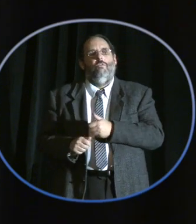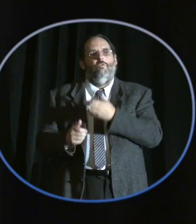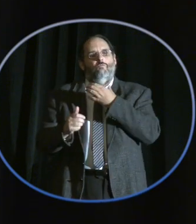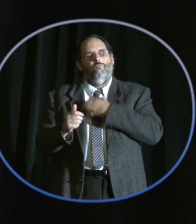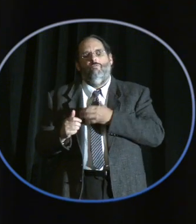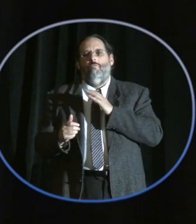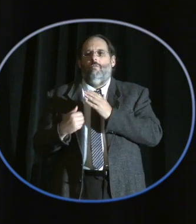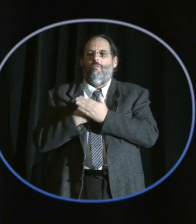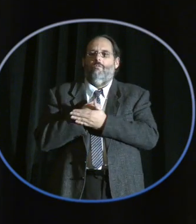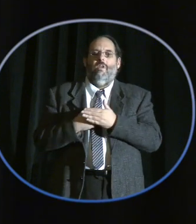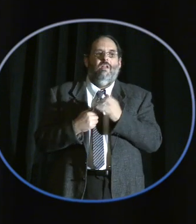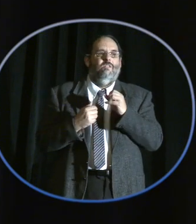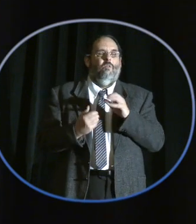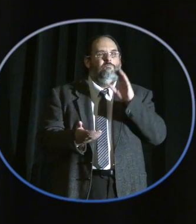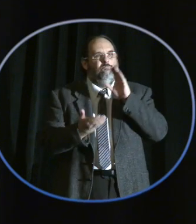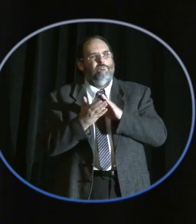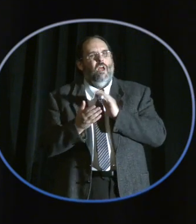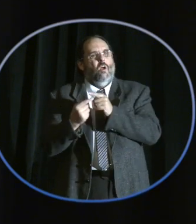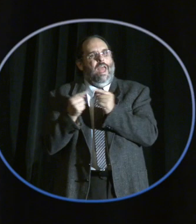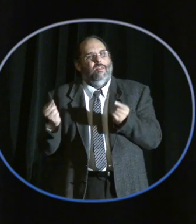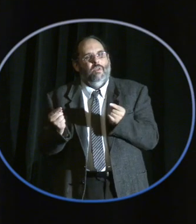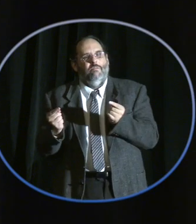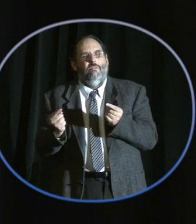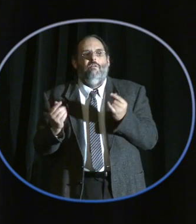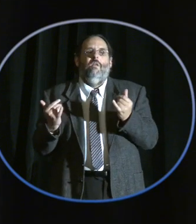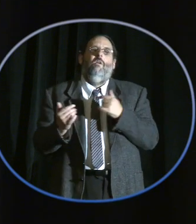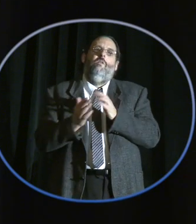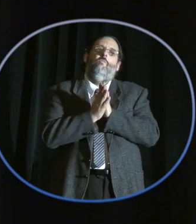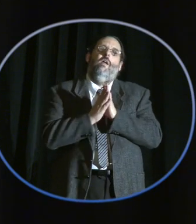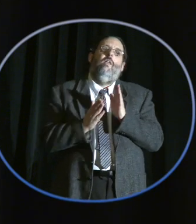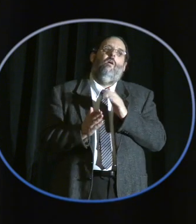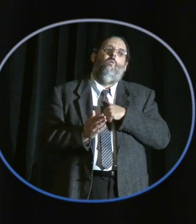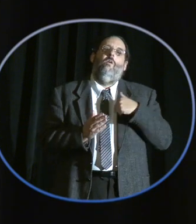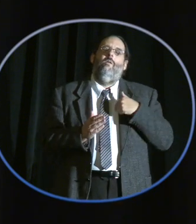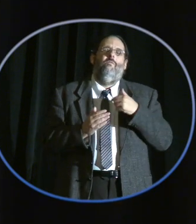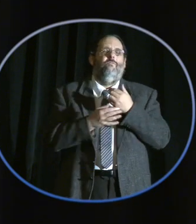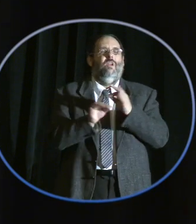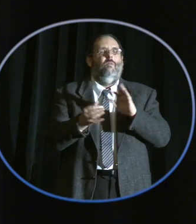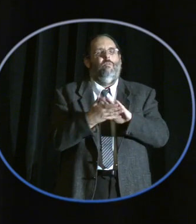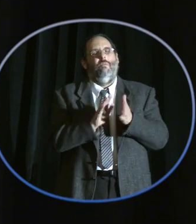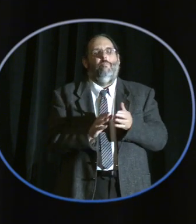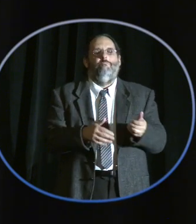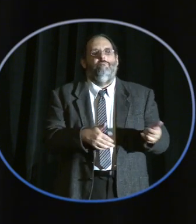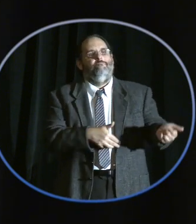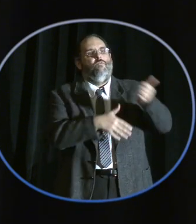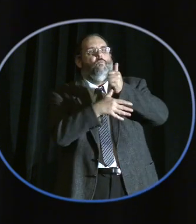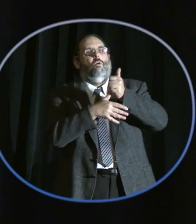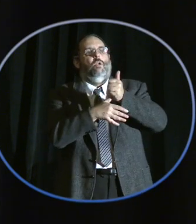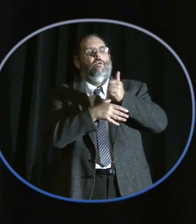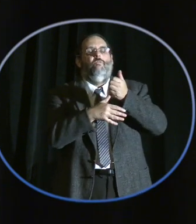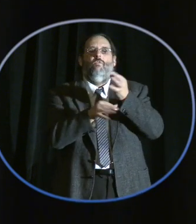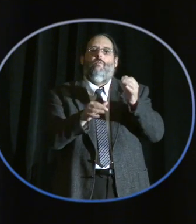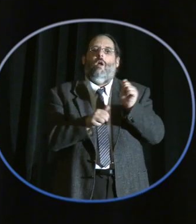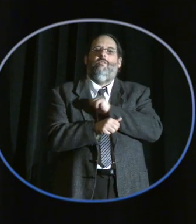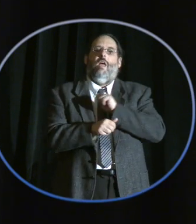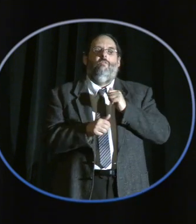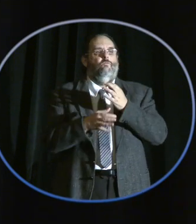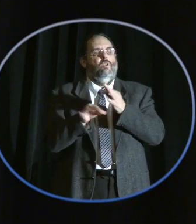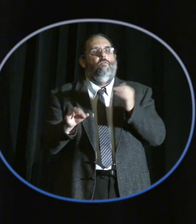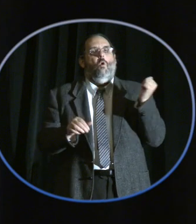to the injury of our enemies. So today we pray that we shall place freedom first for ourselves and all